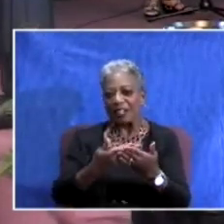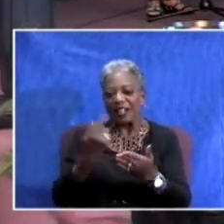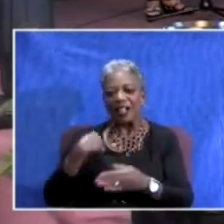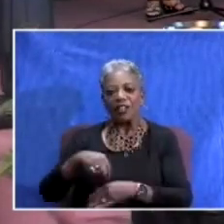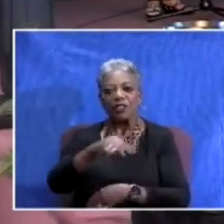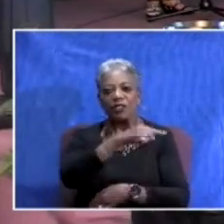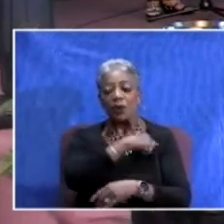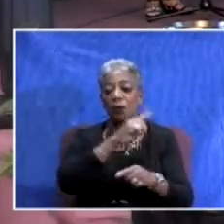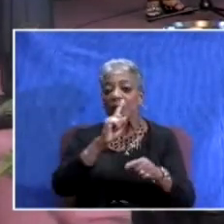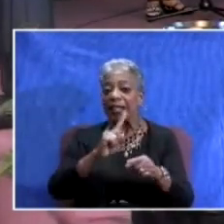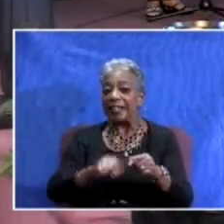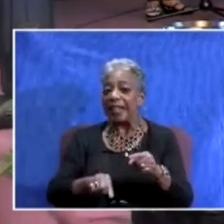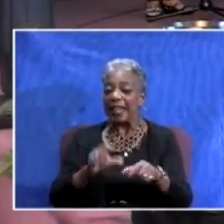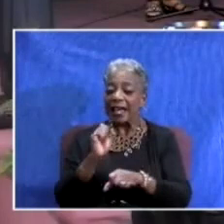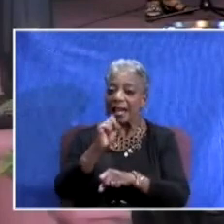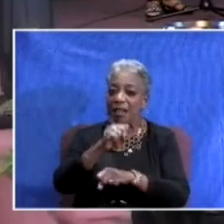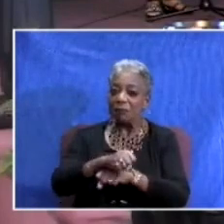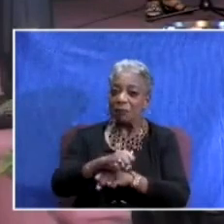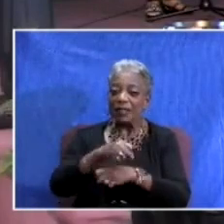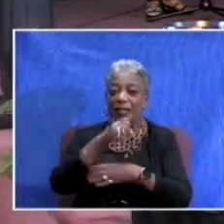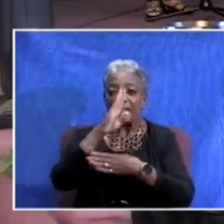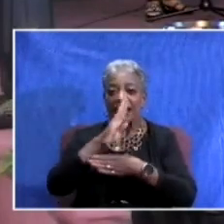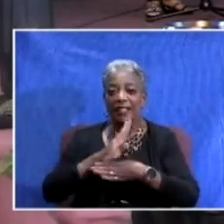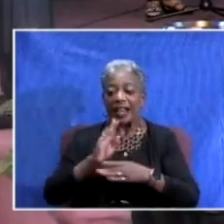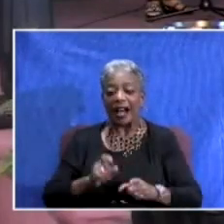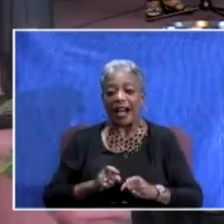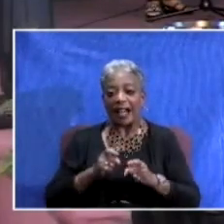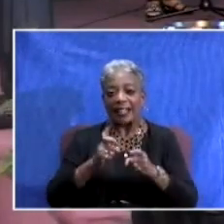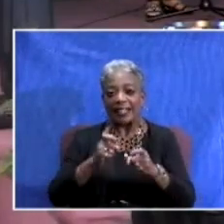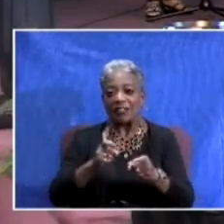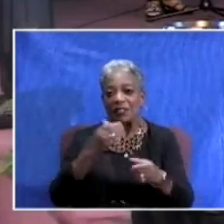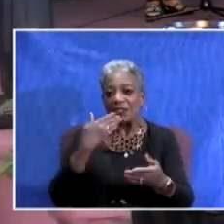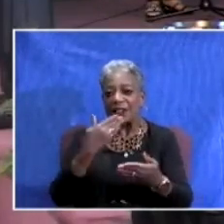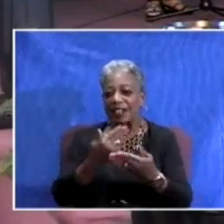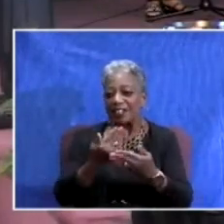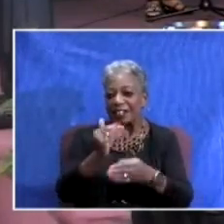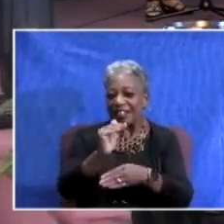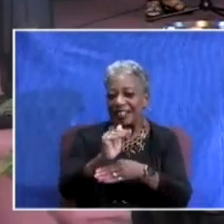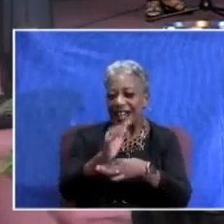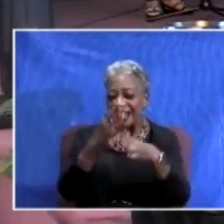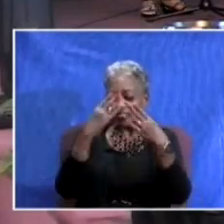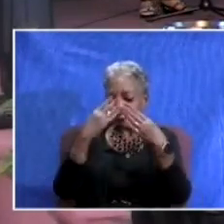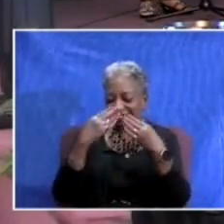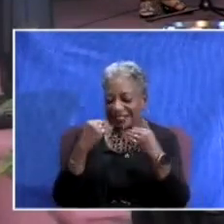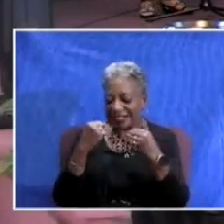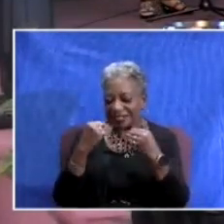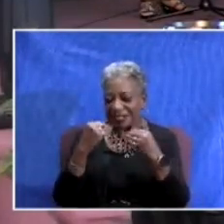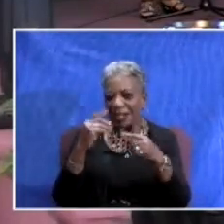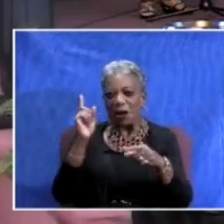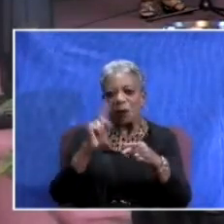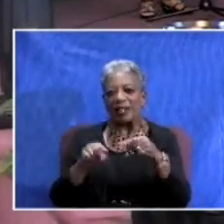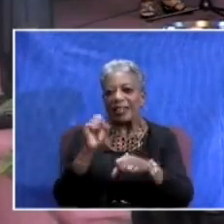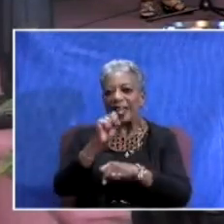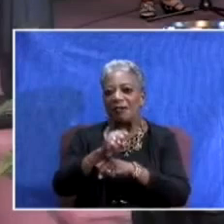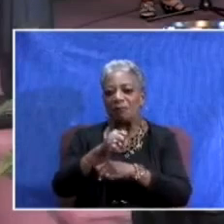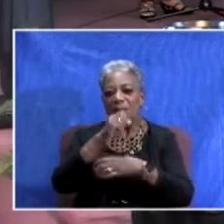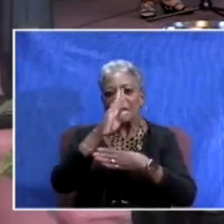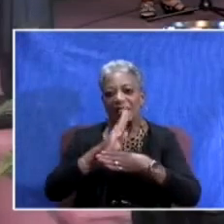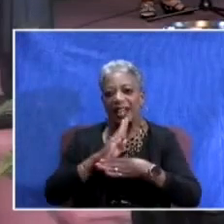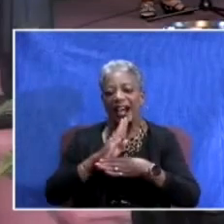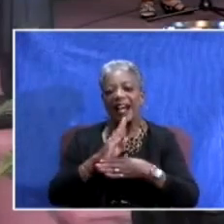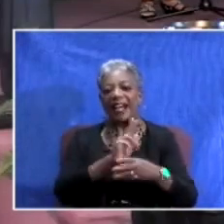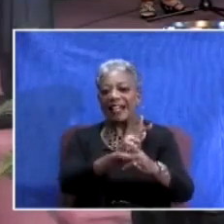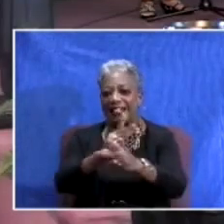God giving you a restful night to sleep. You can't beat God keeping his arms around your children when they're away from you.